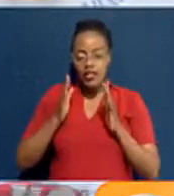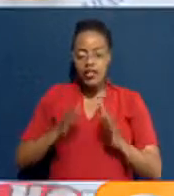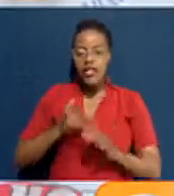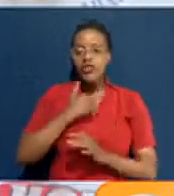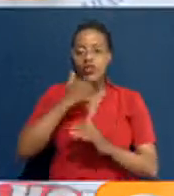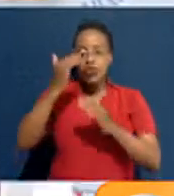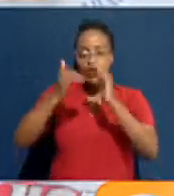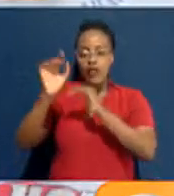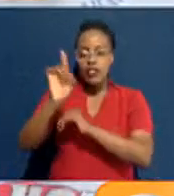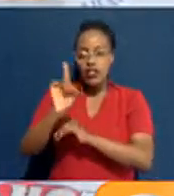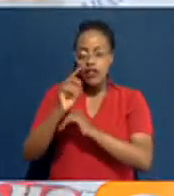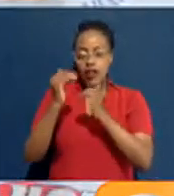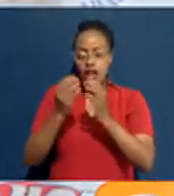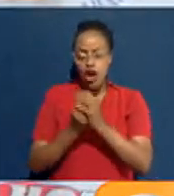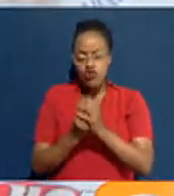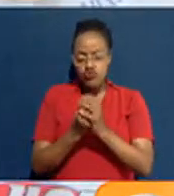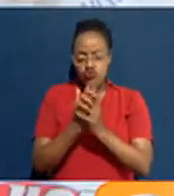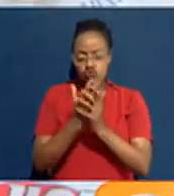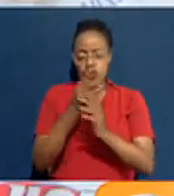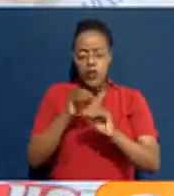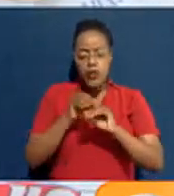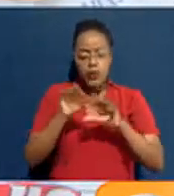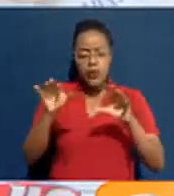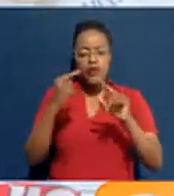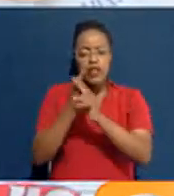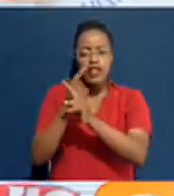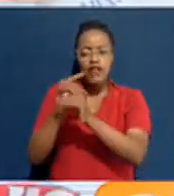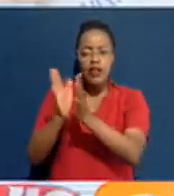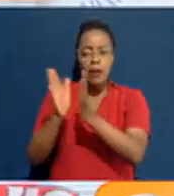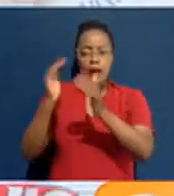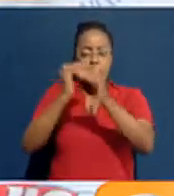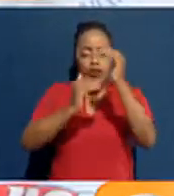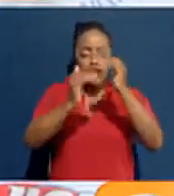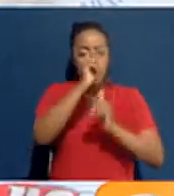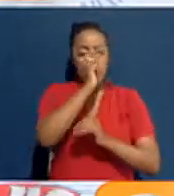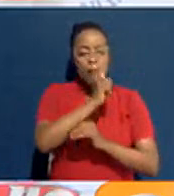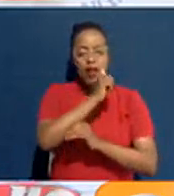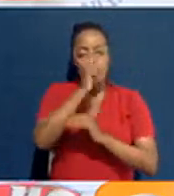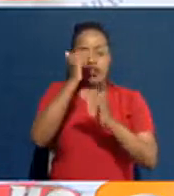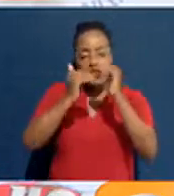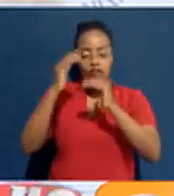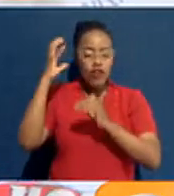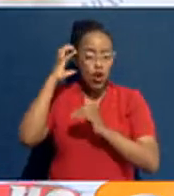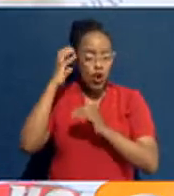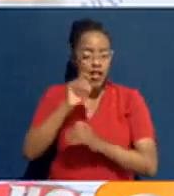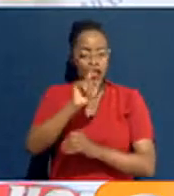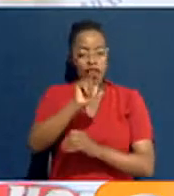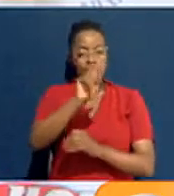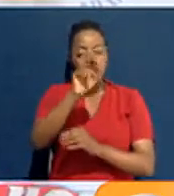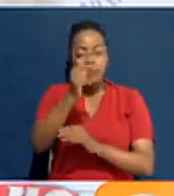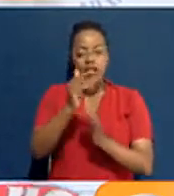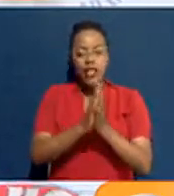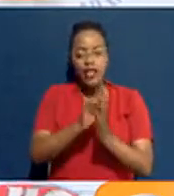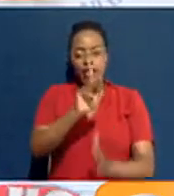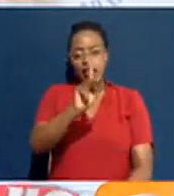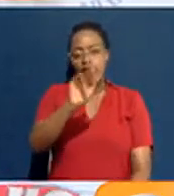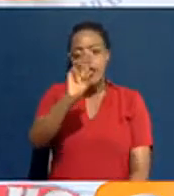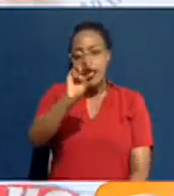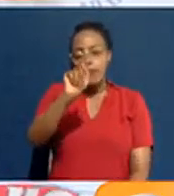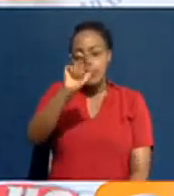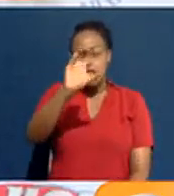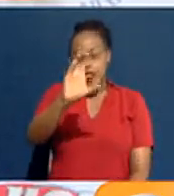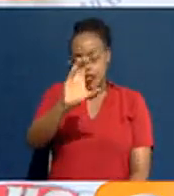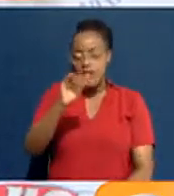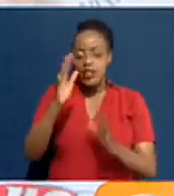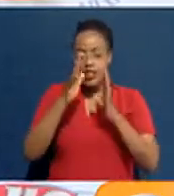University of Nairobi. It has now grown to all the public universities, private universities, colleges, TVETs, and KMTCs. It's a great